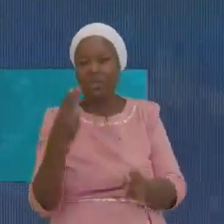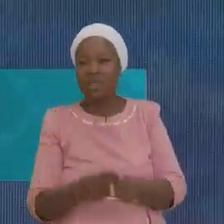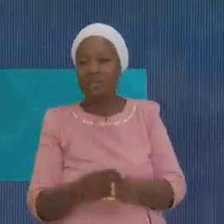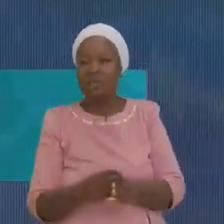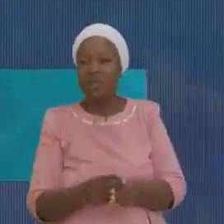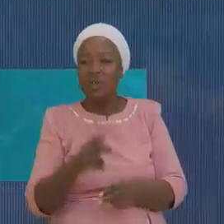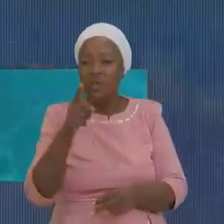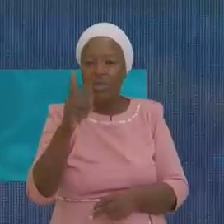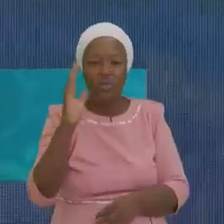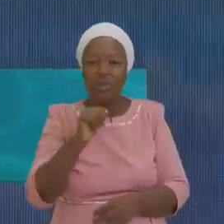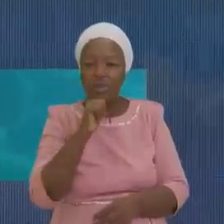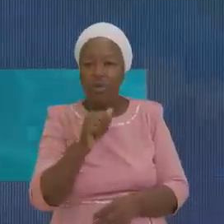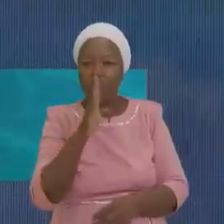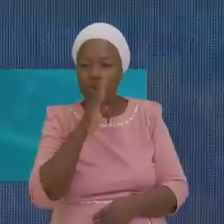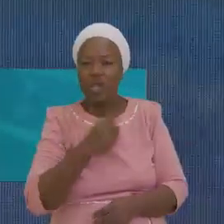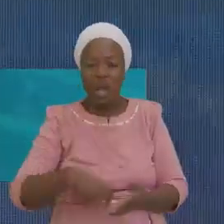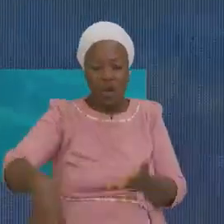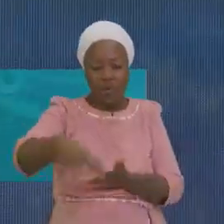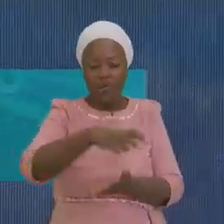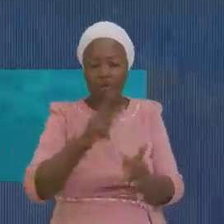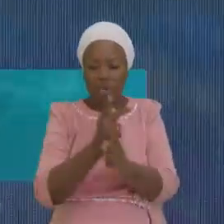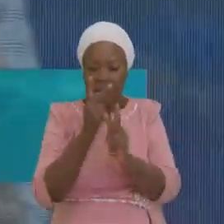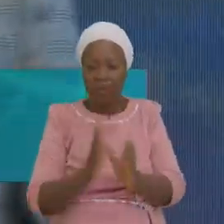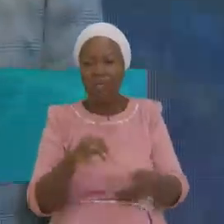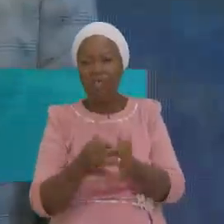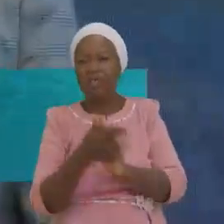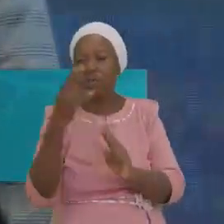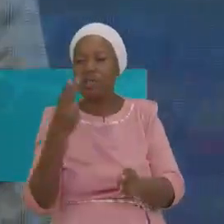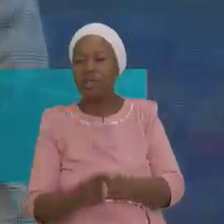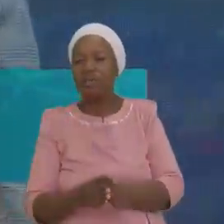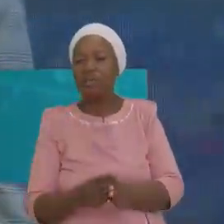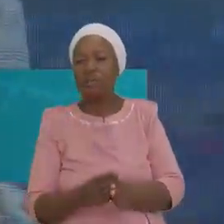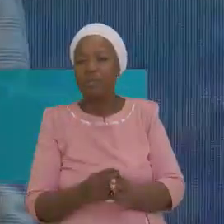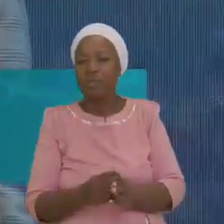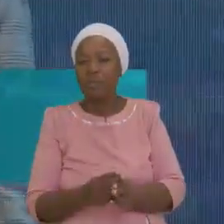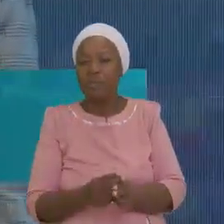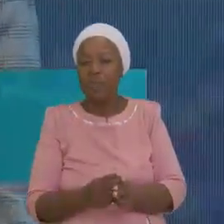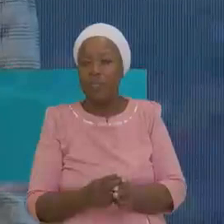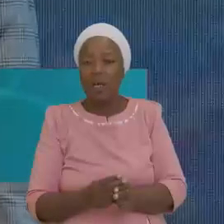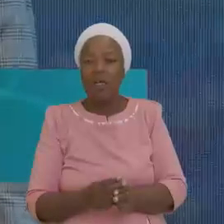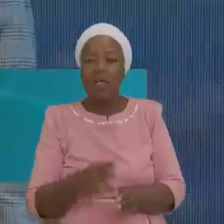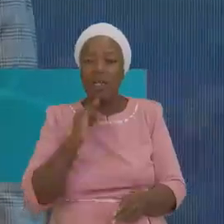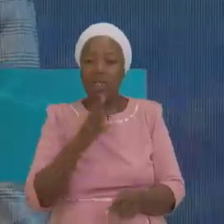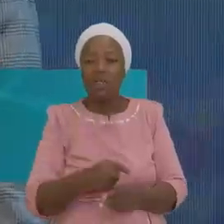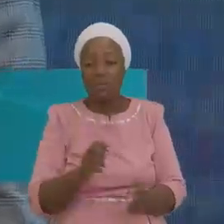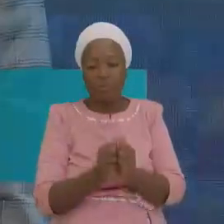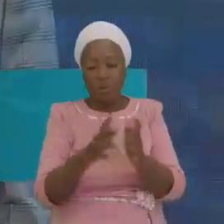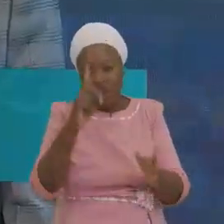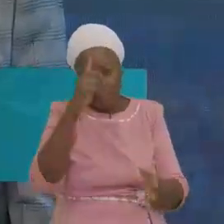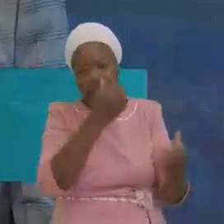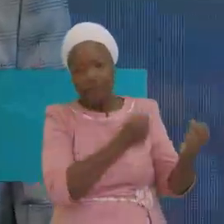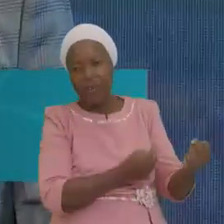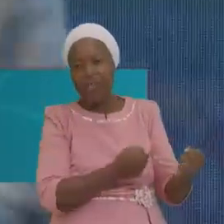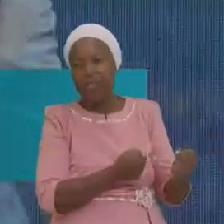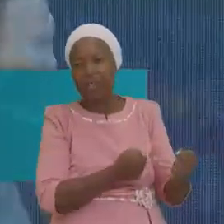You'll not be a confusion keeper. It's the faithless. The